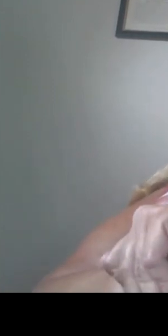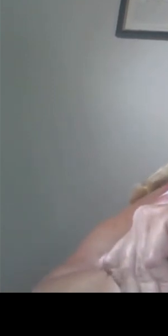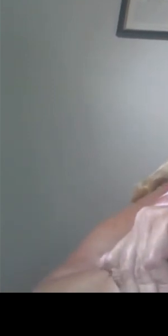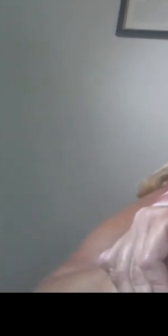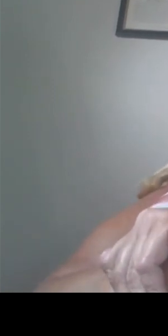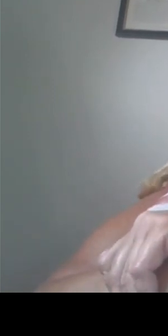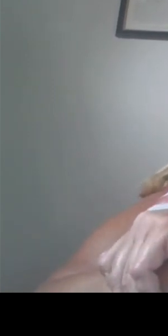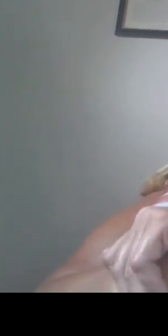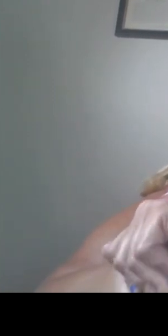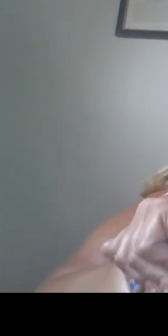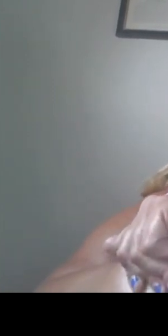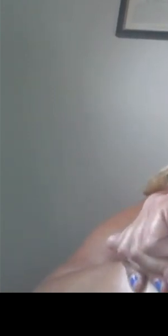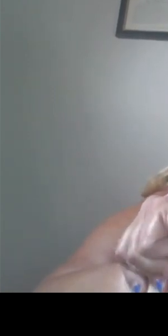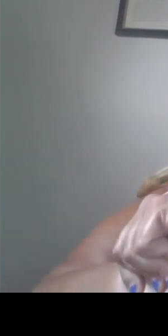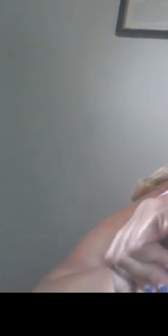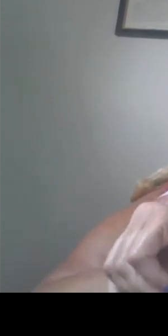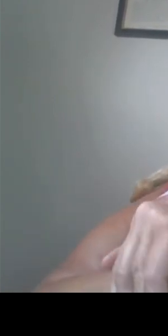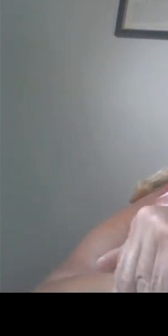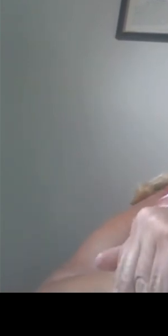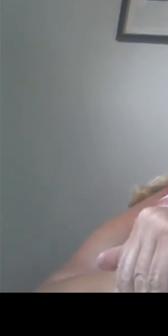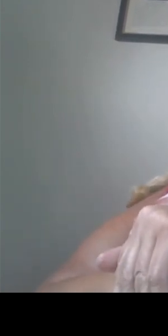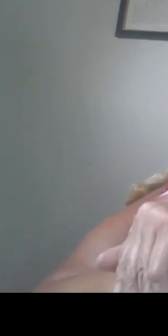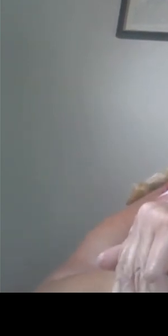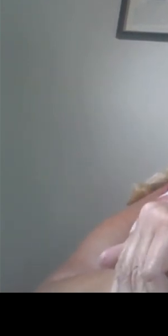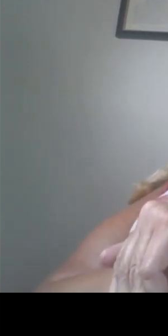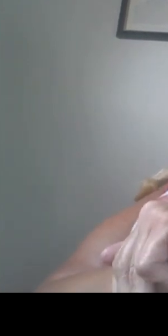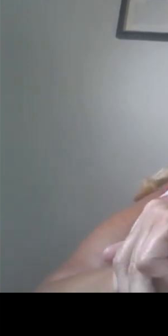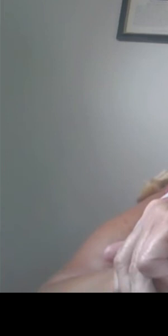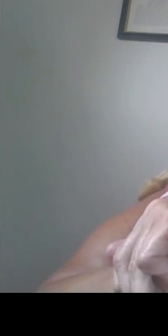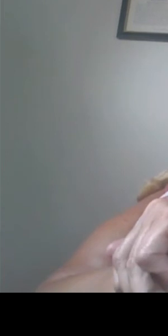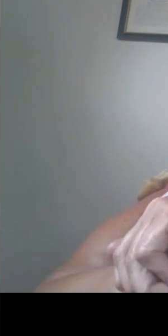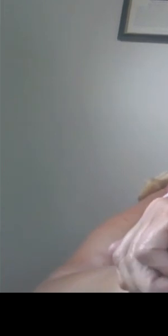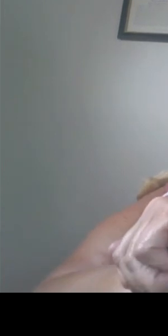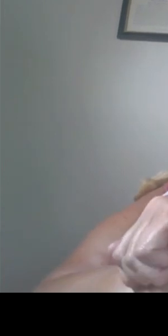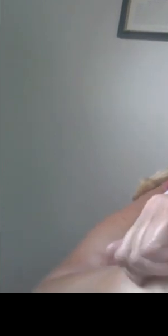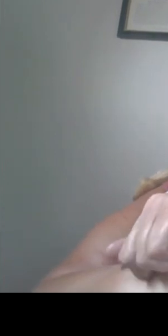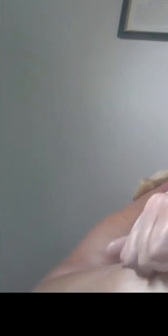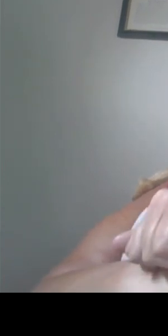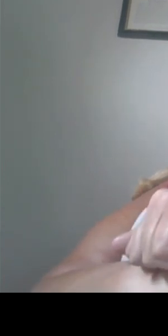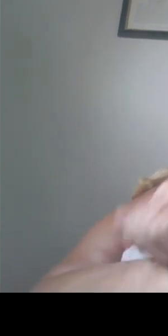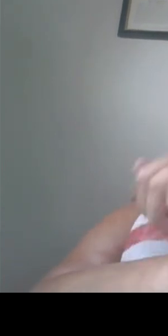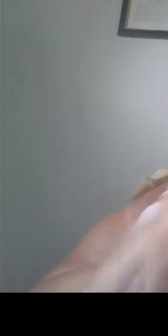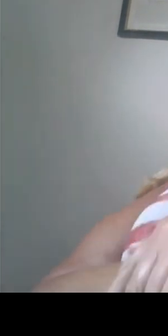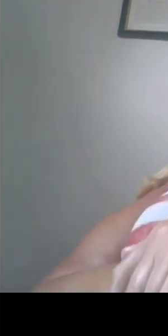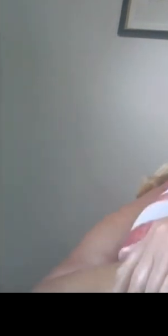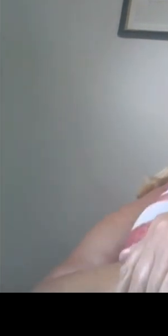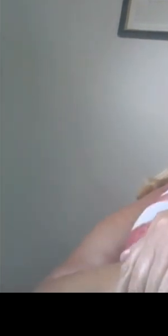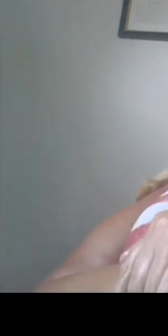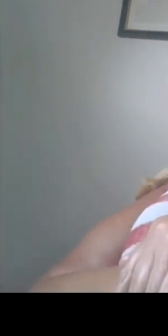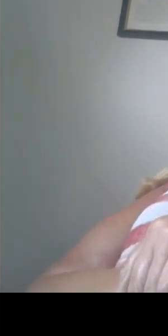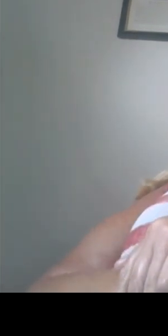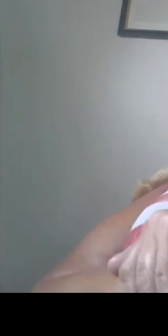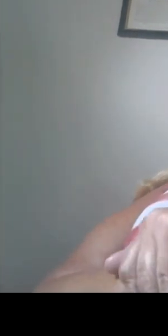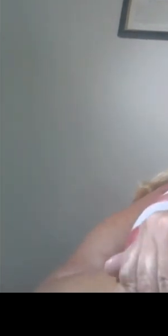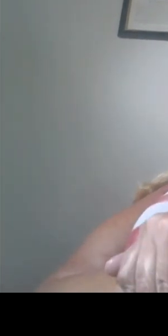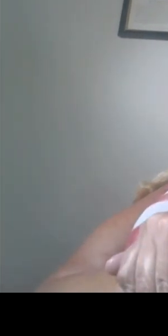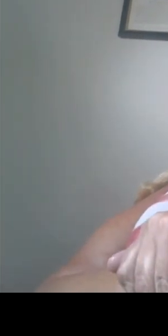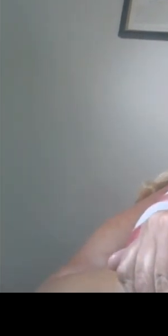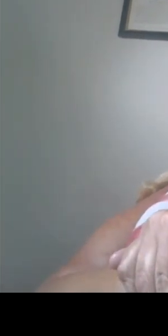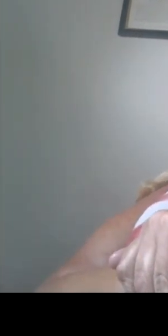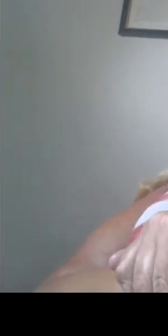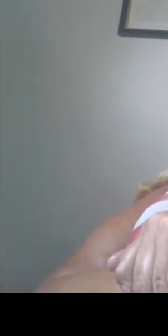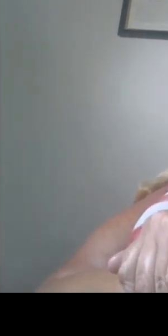all different minorities. And chances are, if you don't have